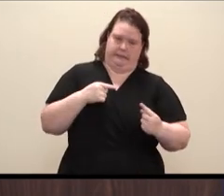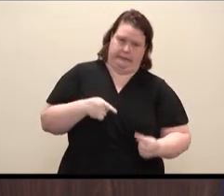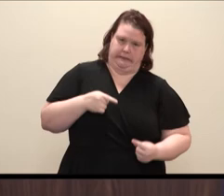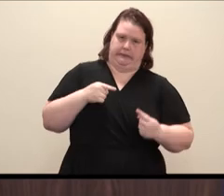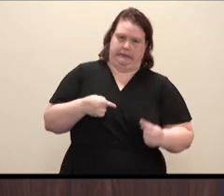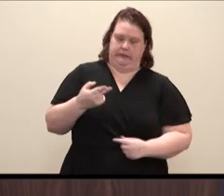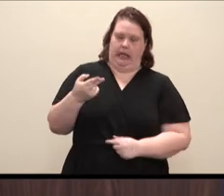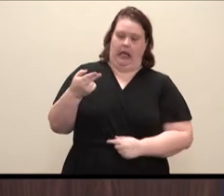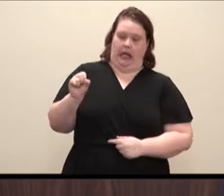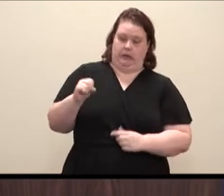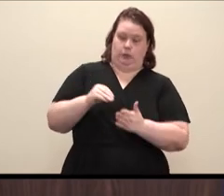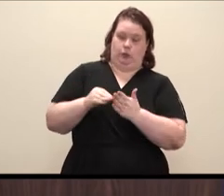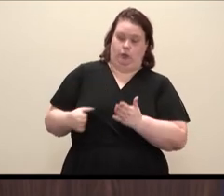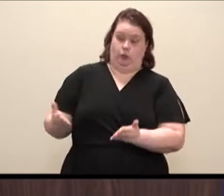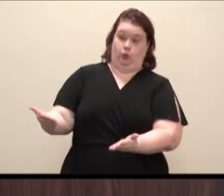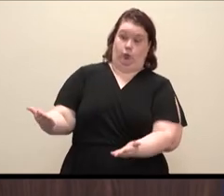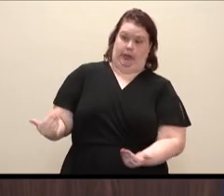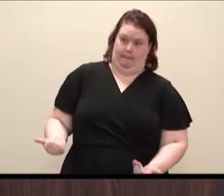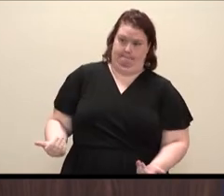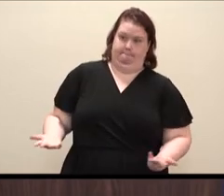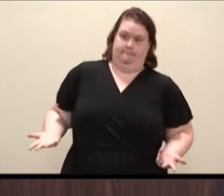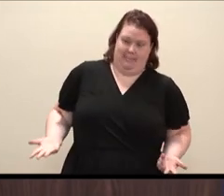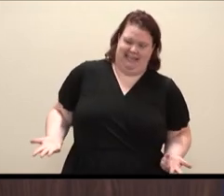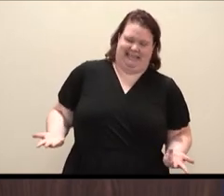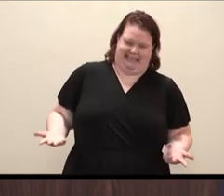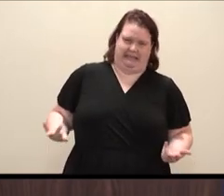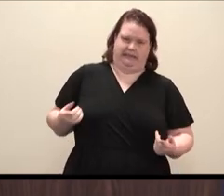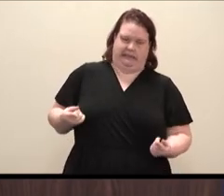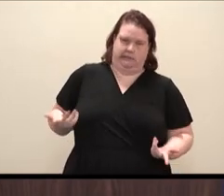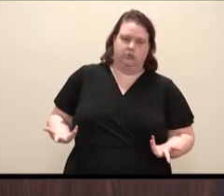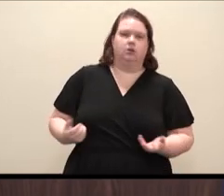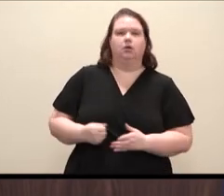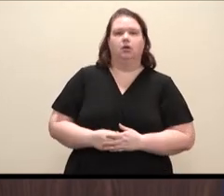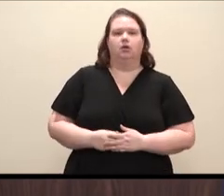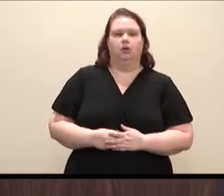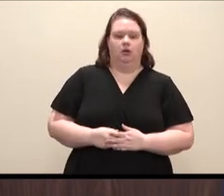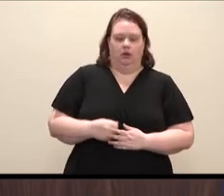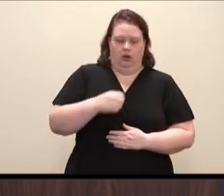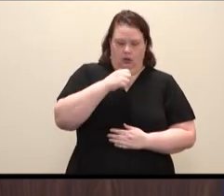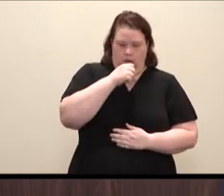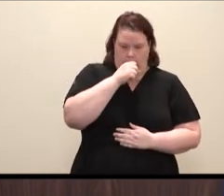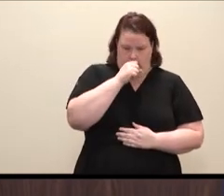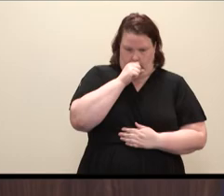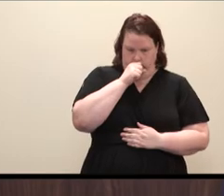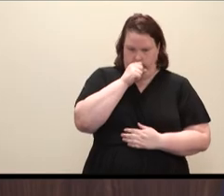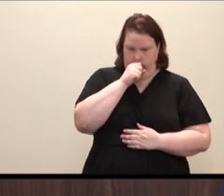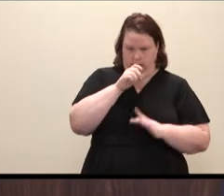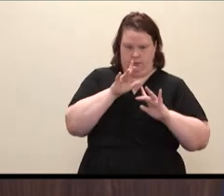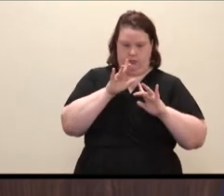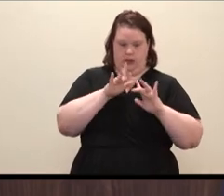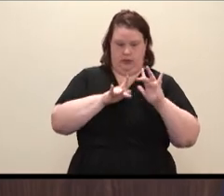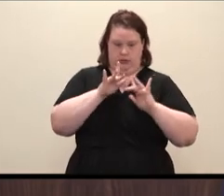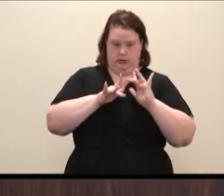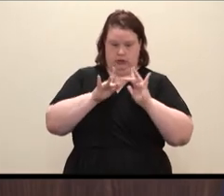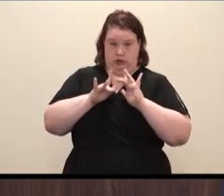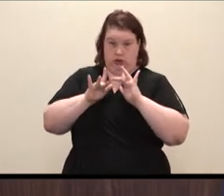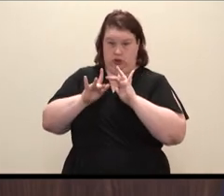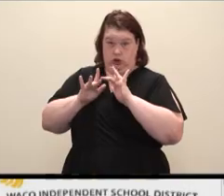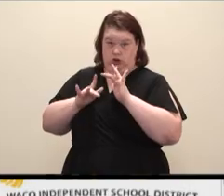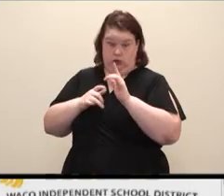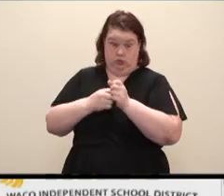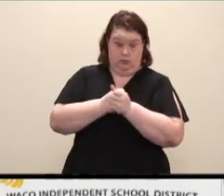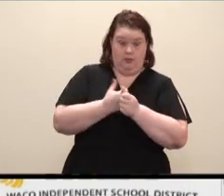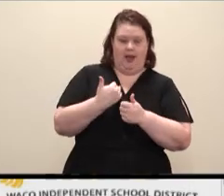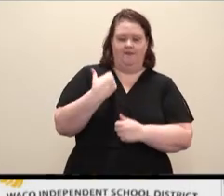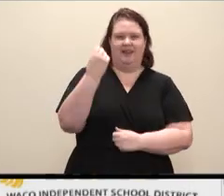students to attend those. That speaks to the attendance recovery. Right now we do have